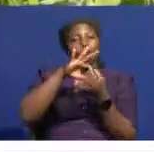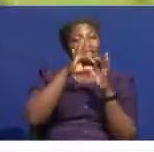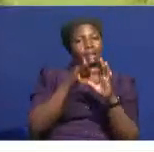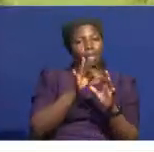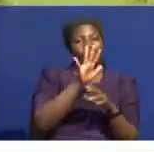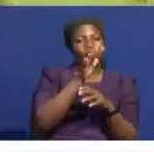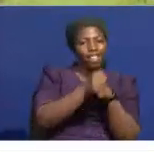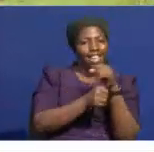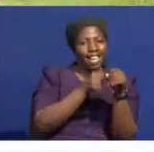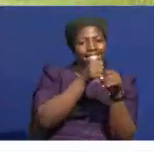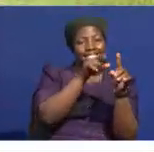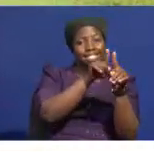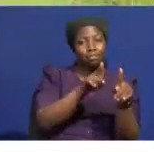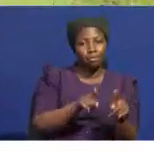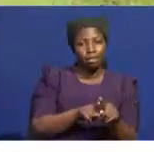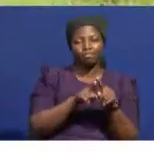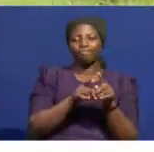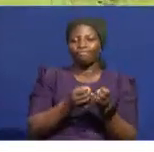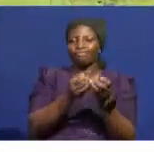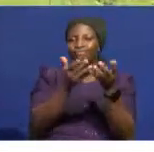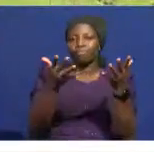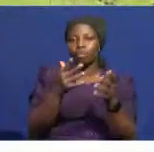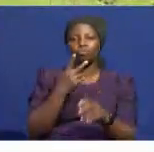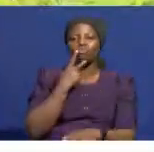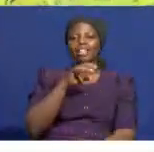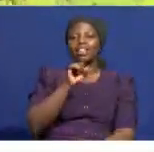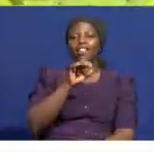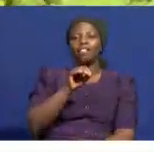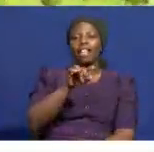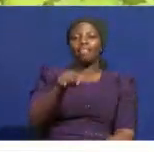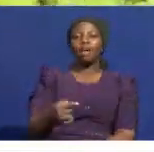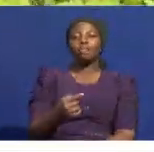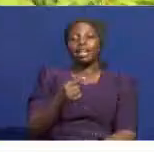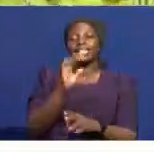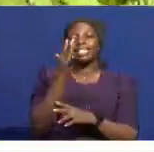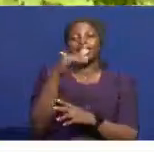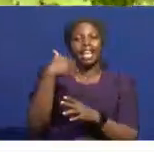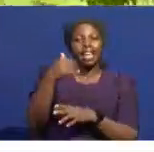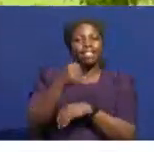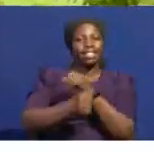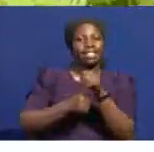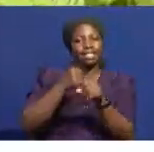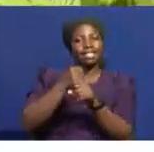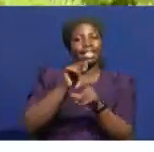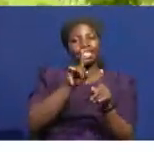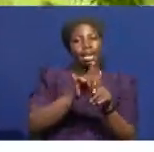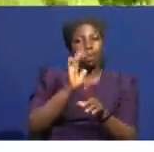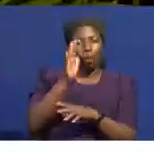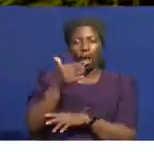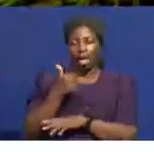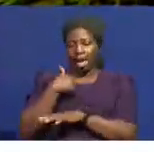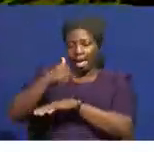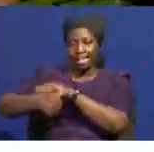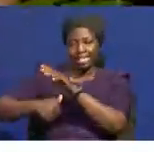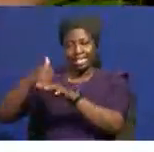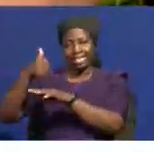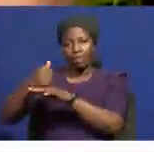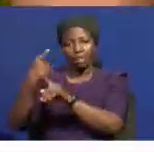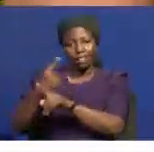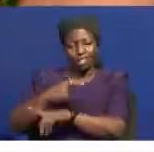evenly spread out 250,000 trees annually. There will also be the establishment of green spaces in